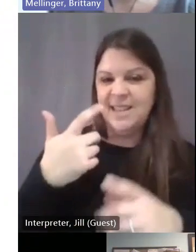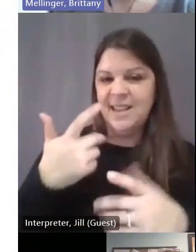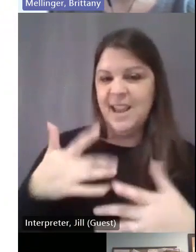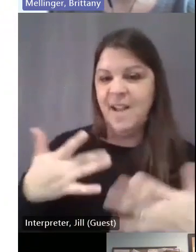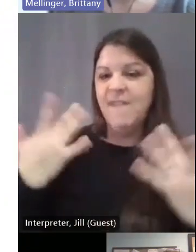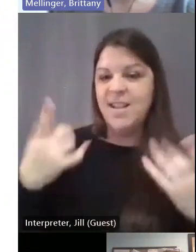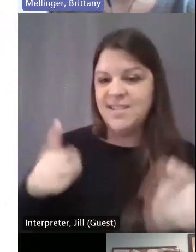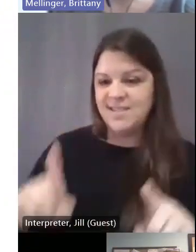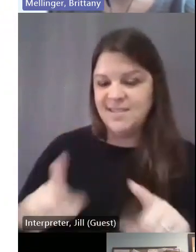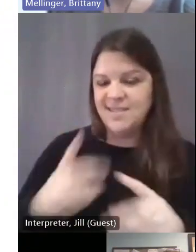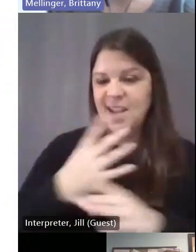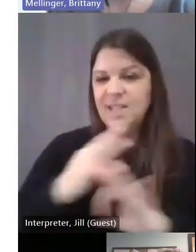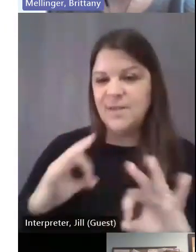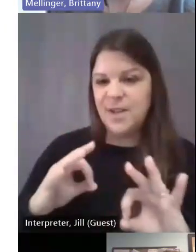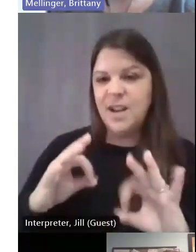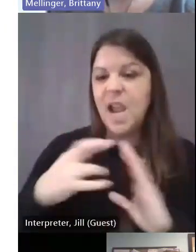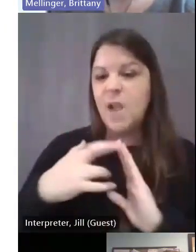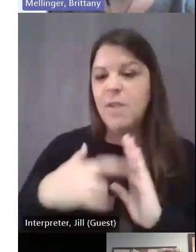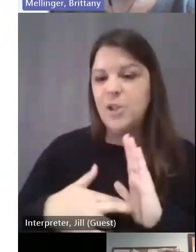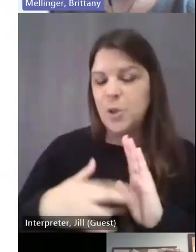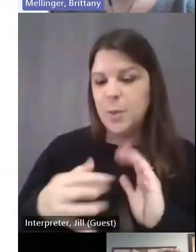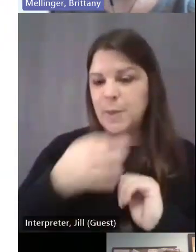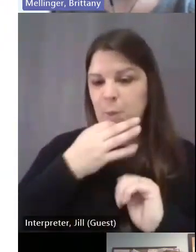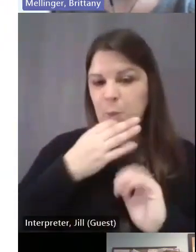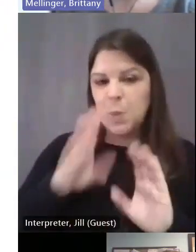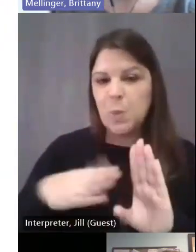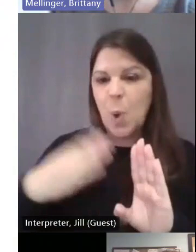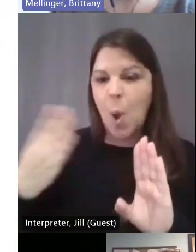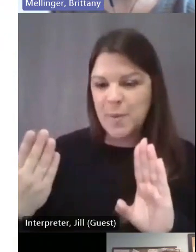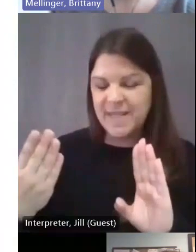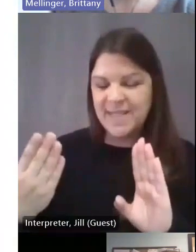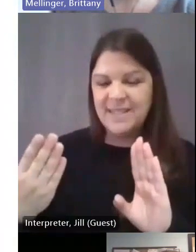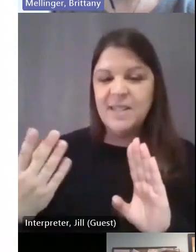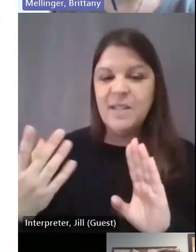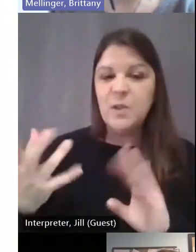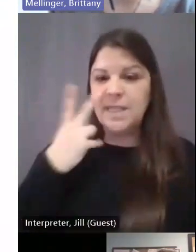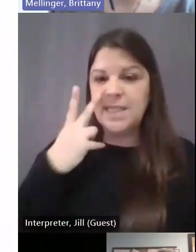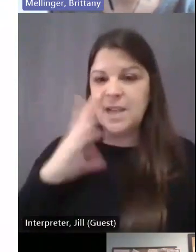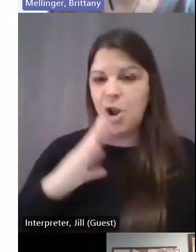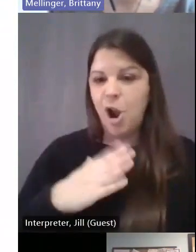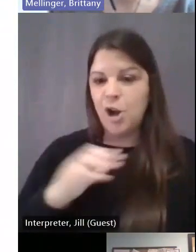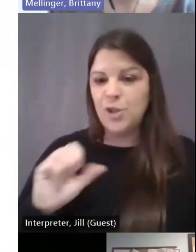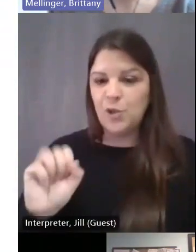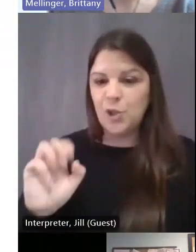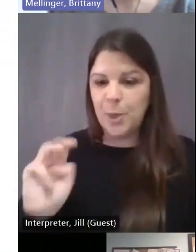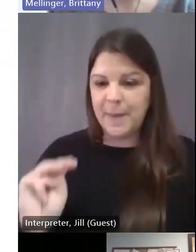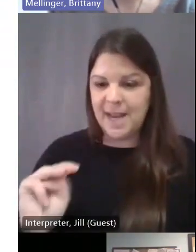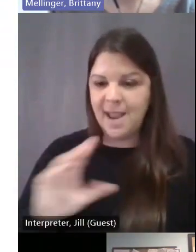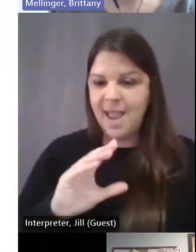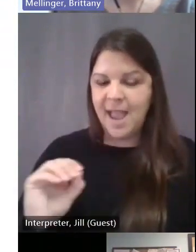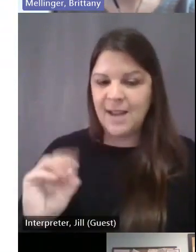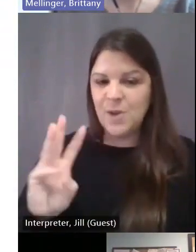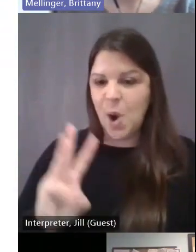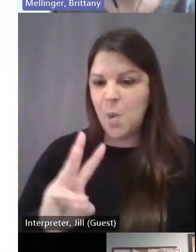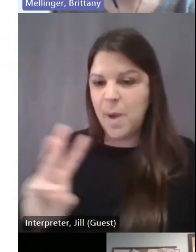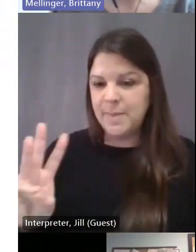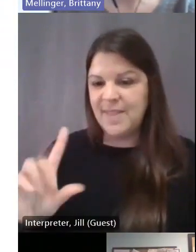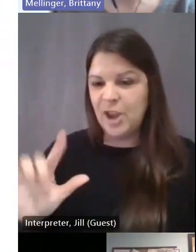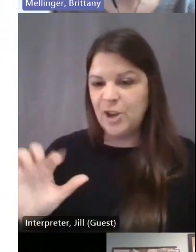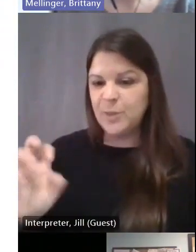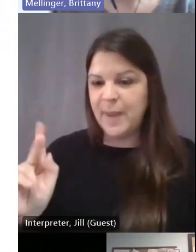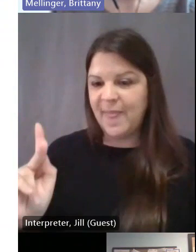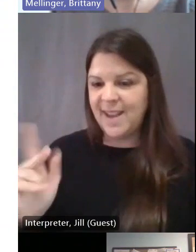and we will be opening registration very shortly. So keep an eye on our social media, on our website. We'll have links to register, and we would